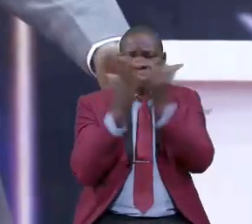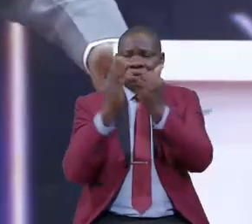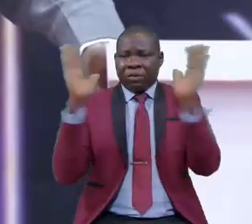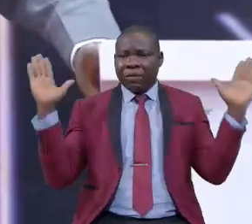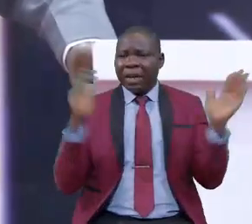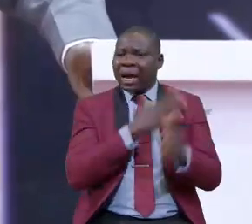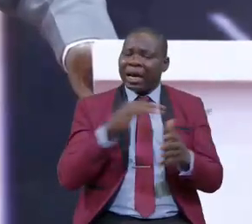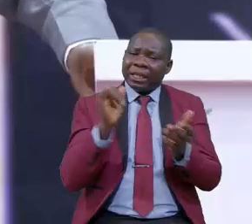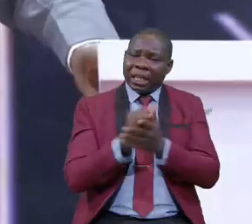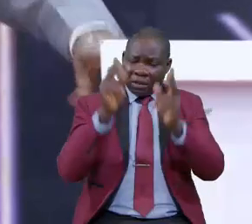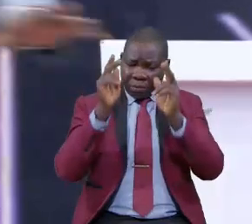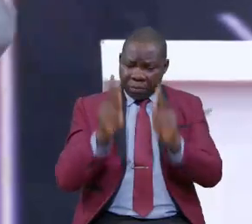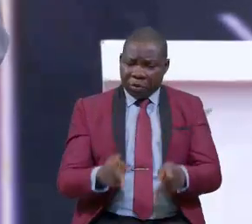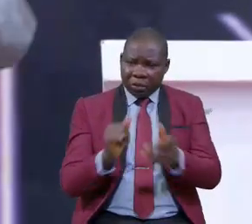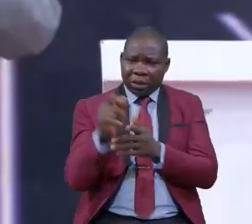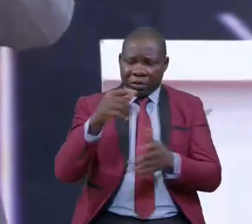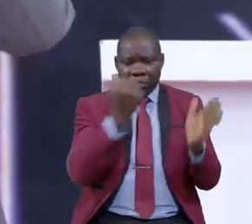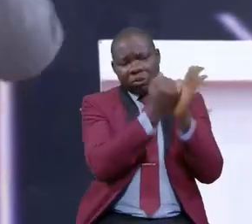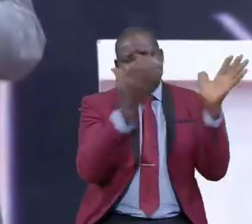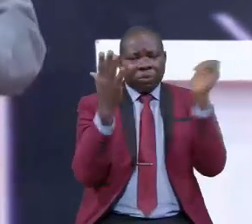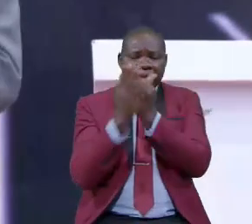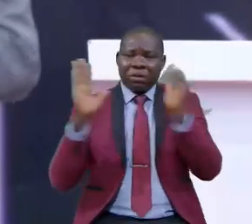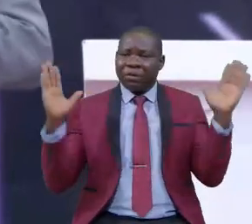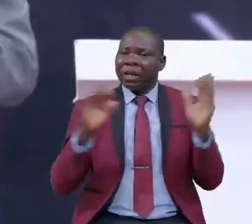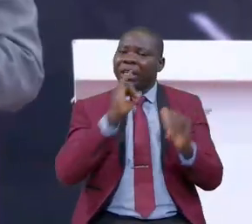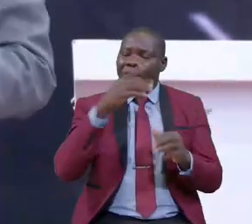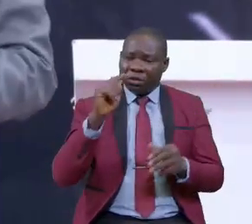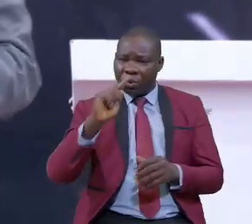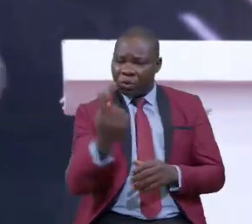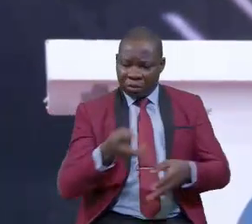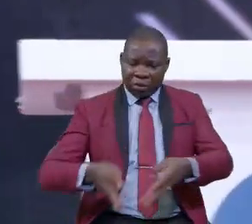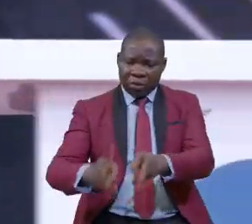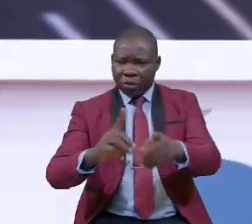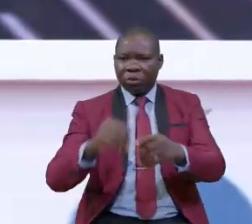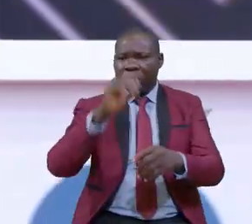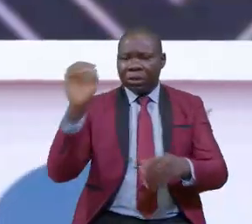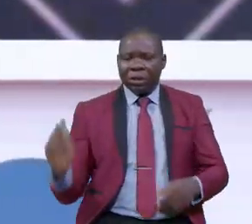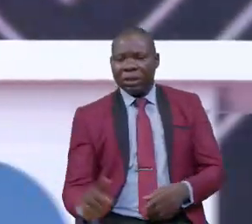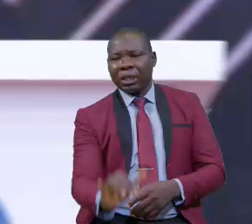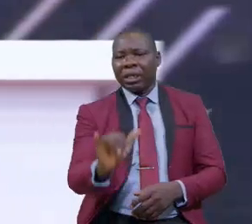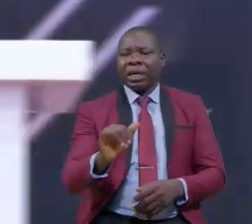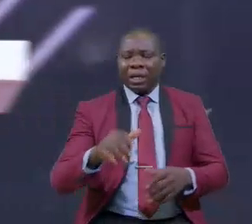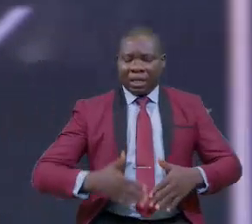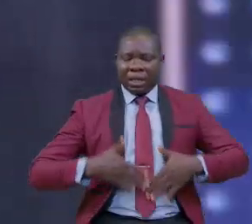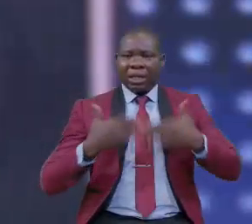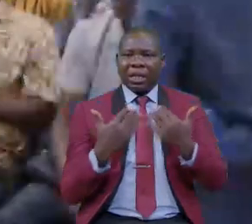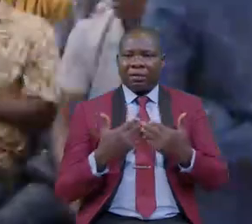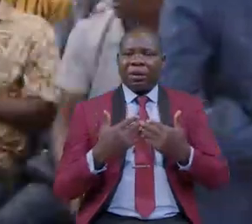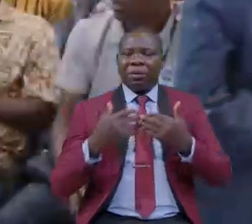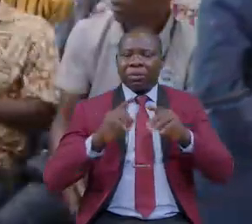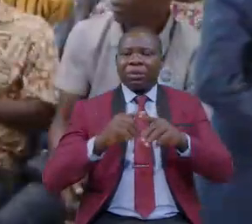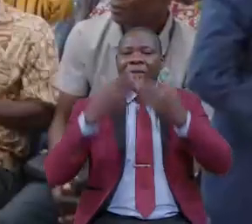The evangelists of those days were just straightforward. And thank God, your time has now